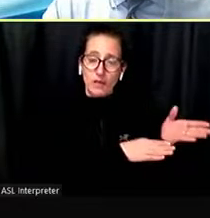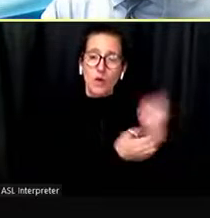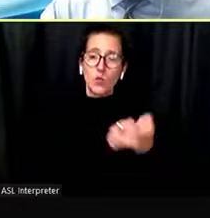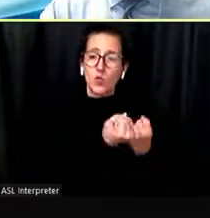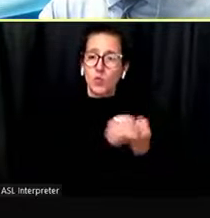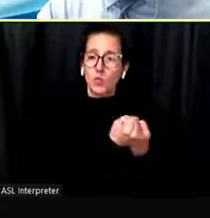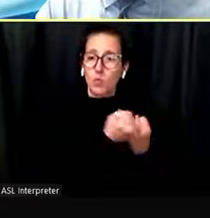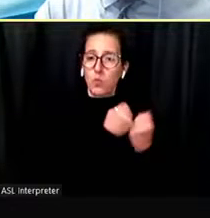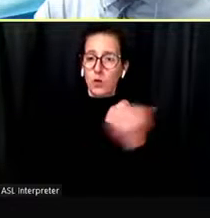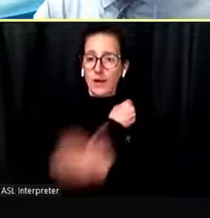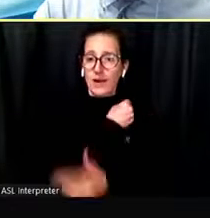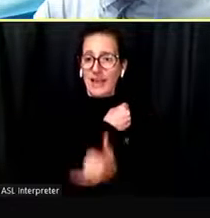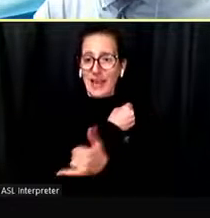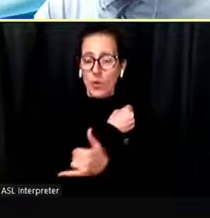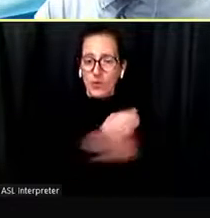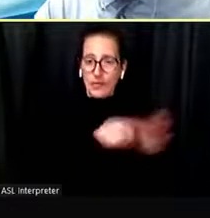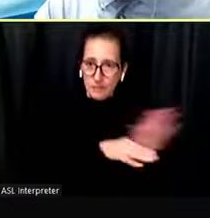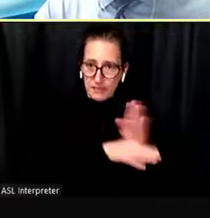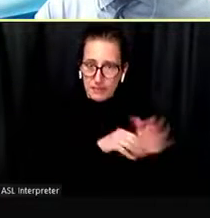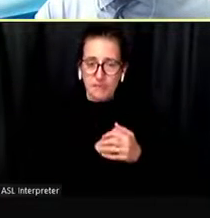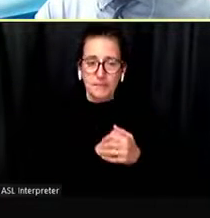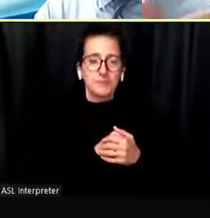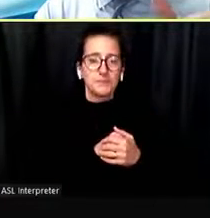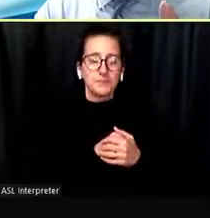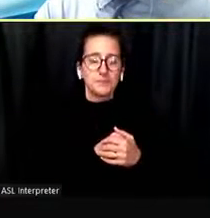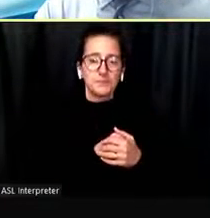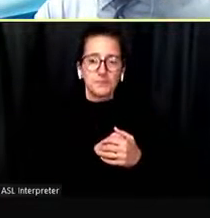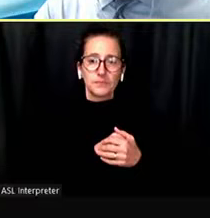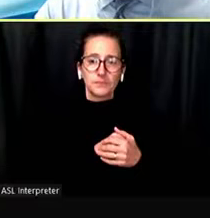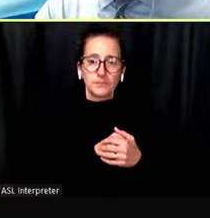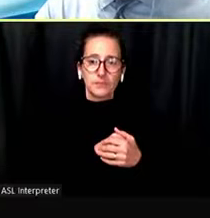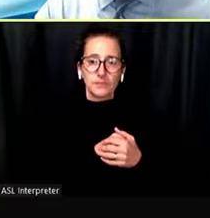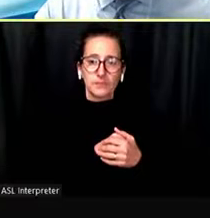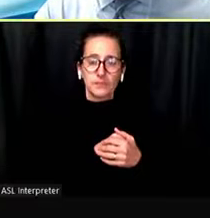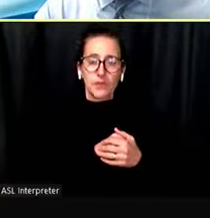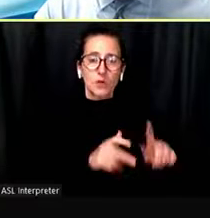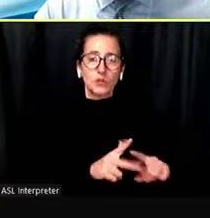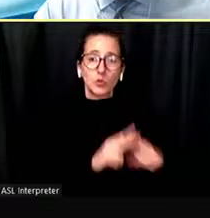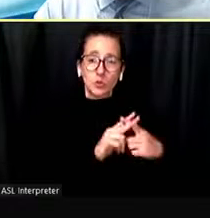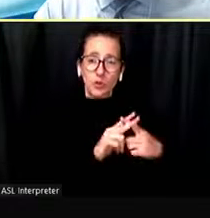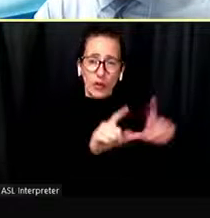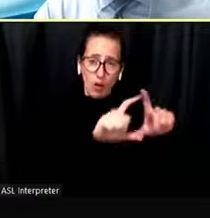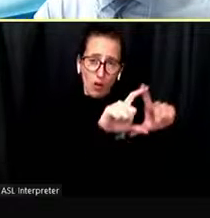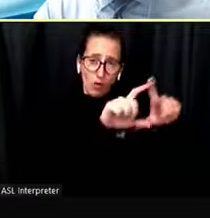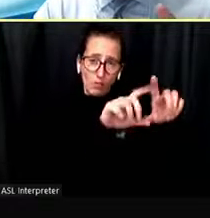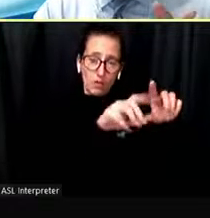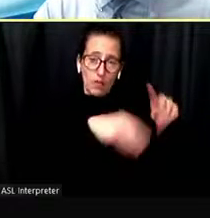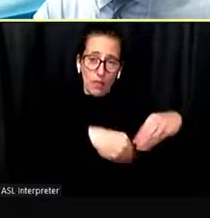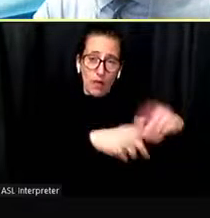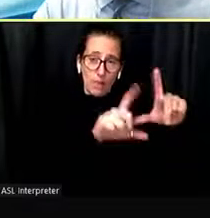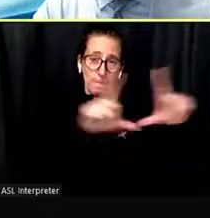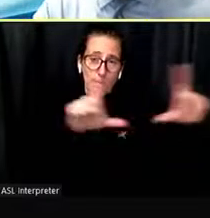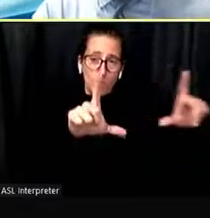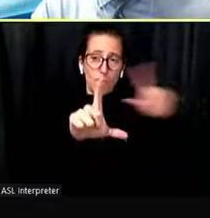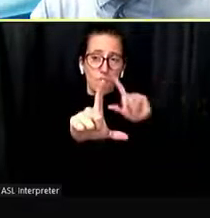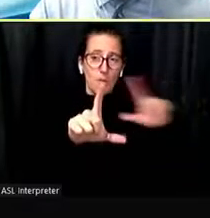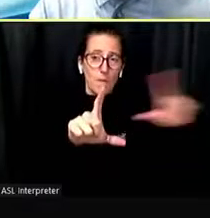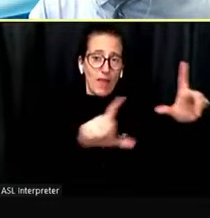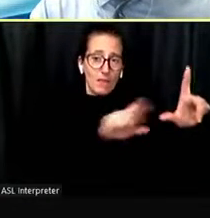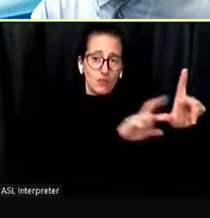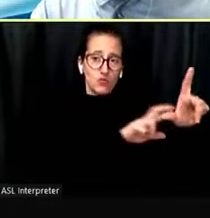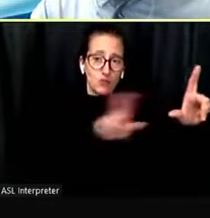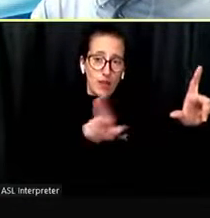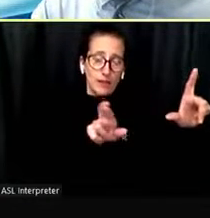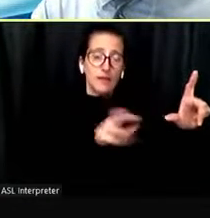operations. And this chart illustrates it. Starting from the left to right, we have a general government, we have a public safety